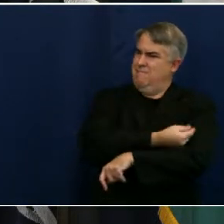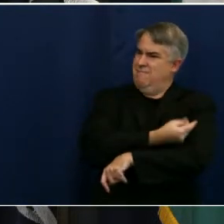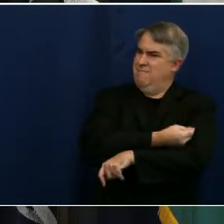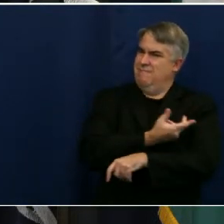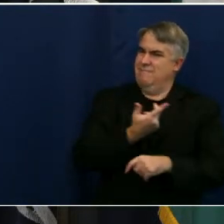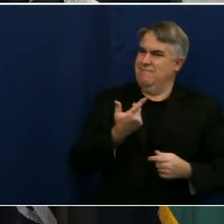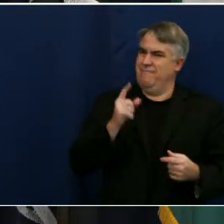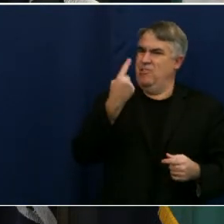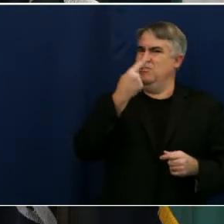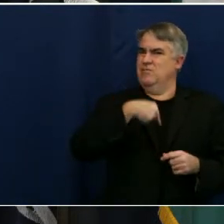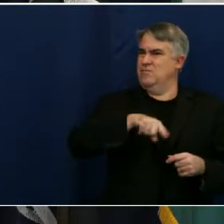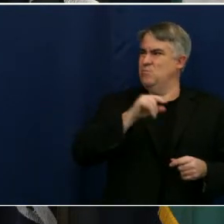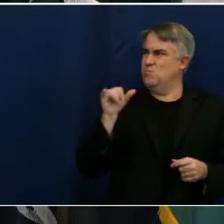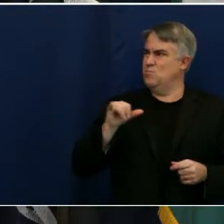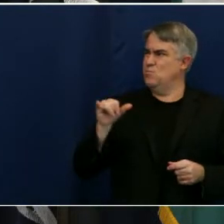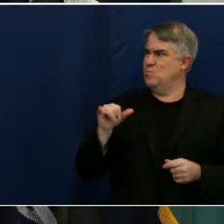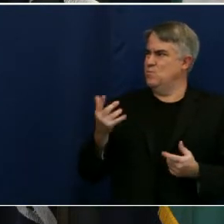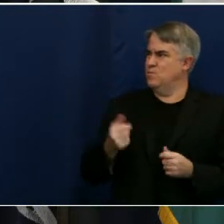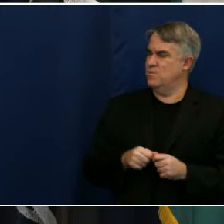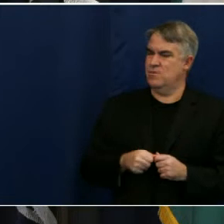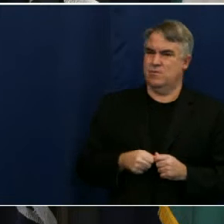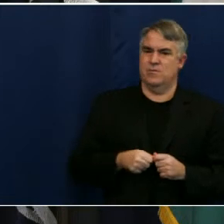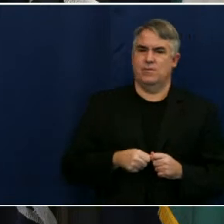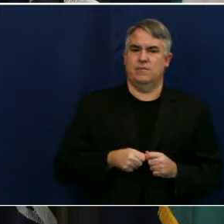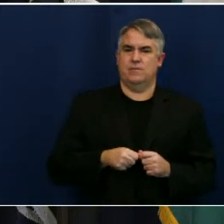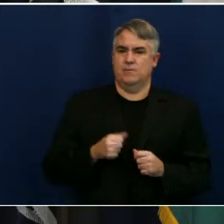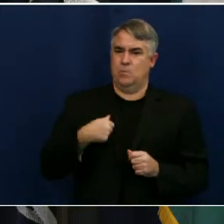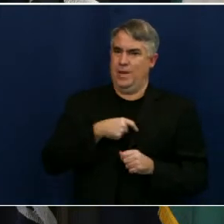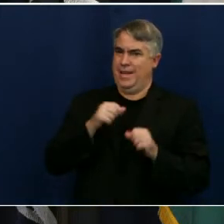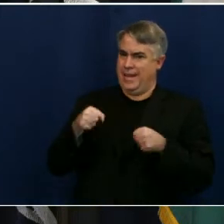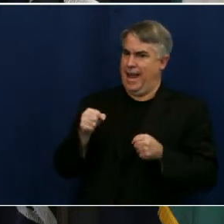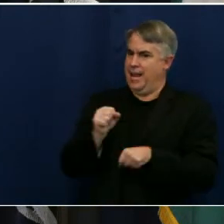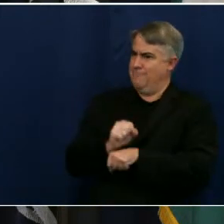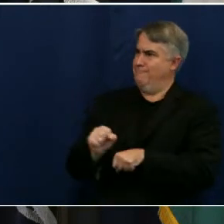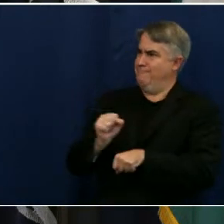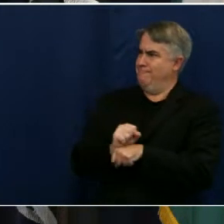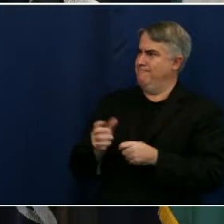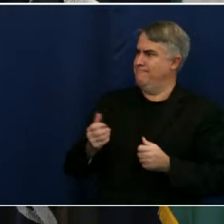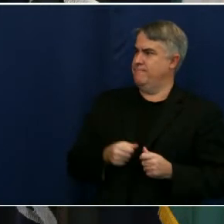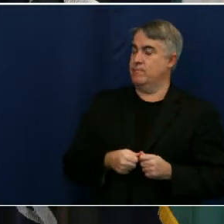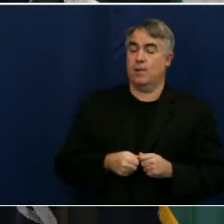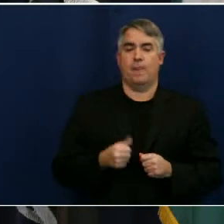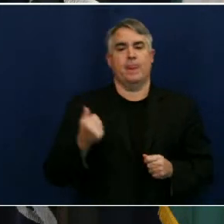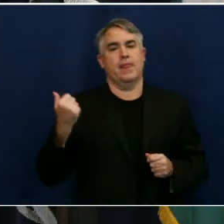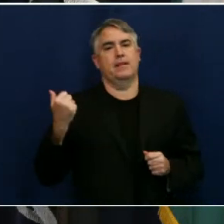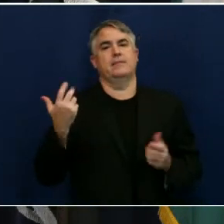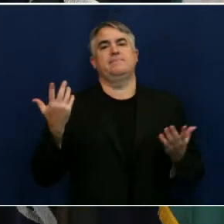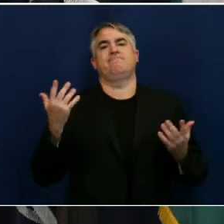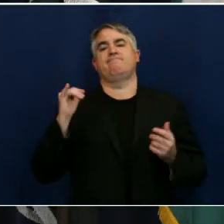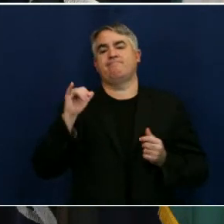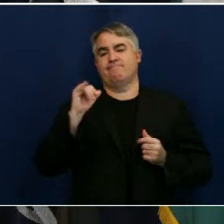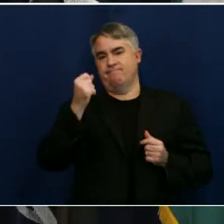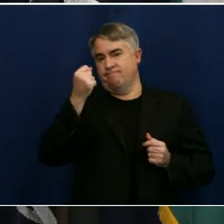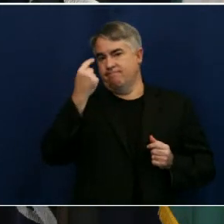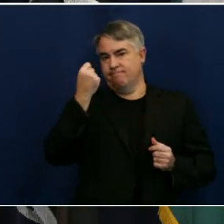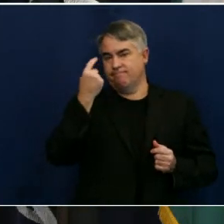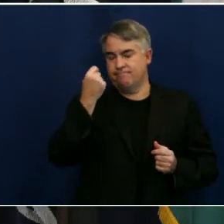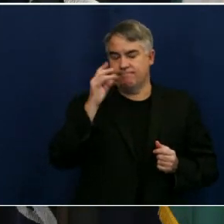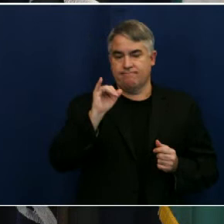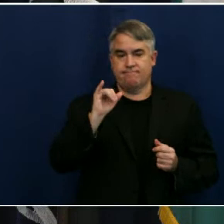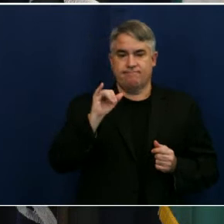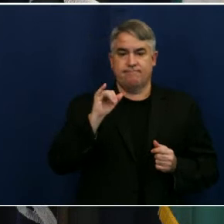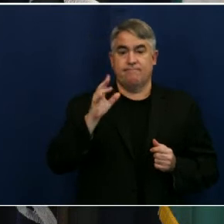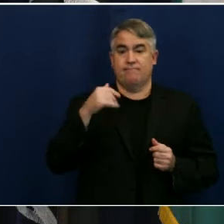out and about during this so that we can get out doing our jobs. Yeah, no, I understand. And I think right now, obviously, we're doing 65 and